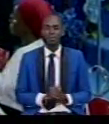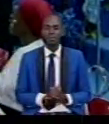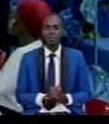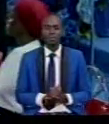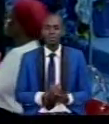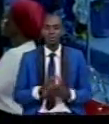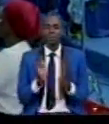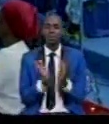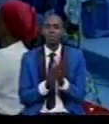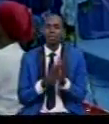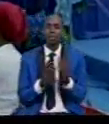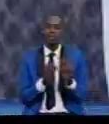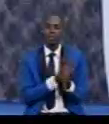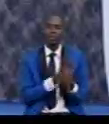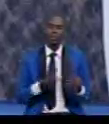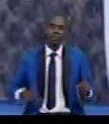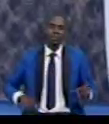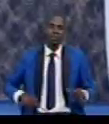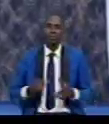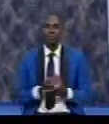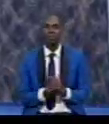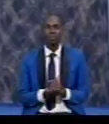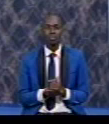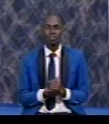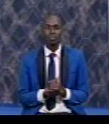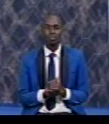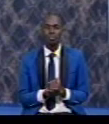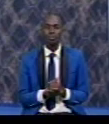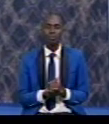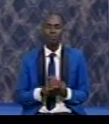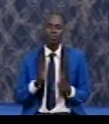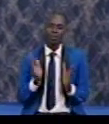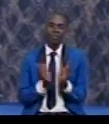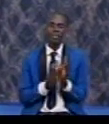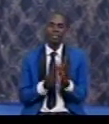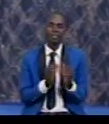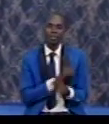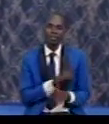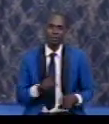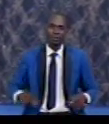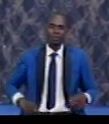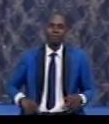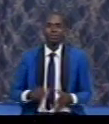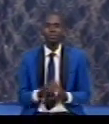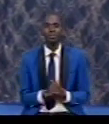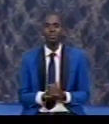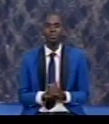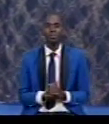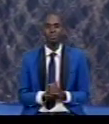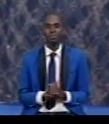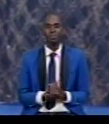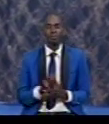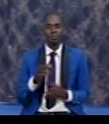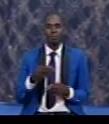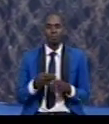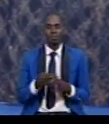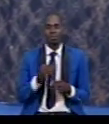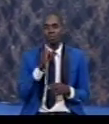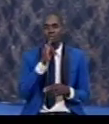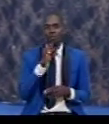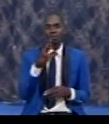The Lord. I say praise the Lord. My name is Sister Rosalind